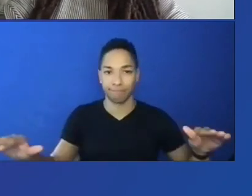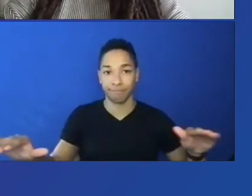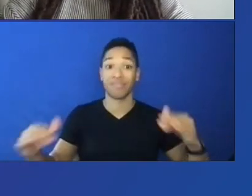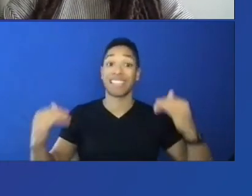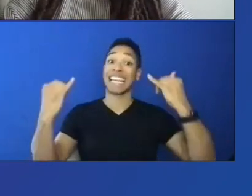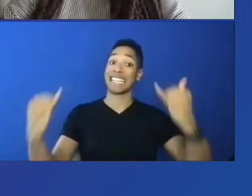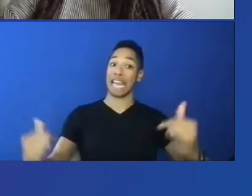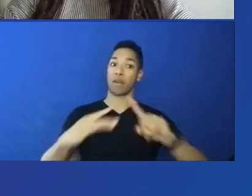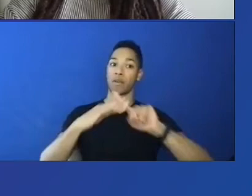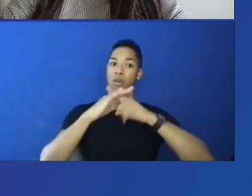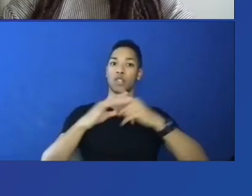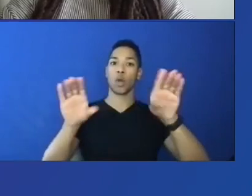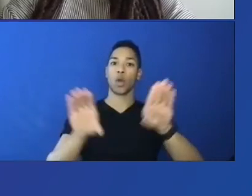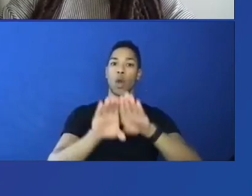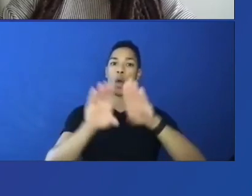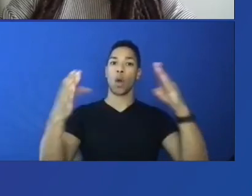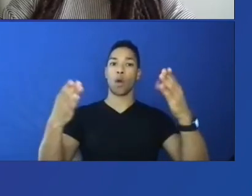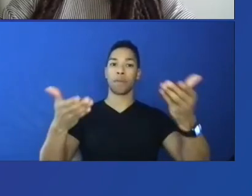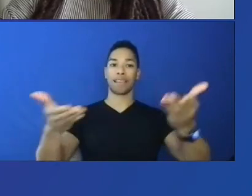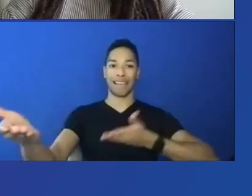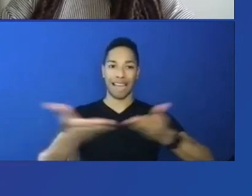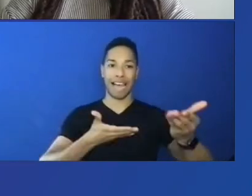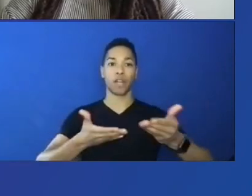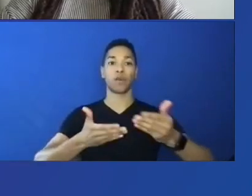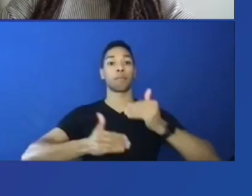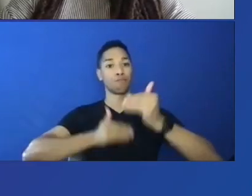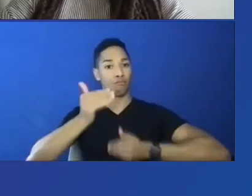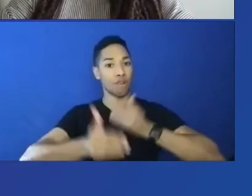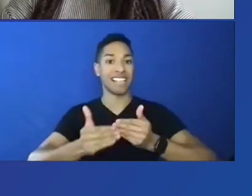an open hiring process where people can